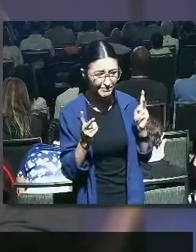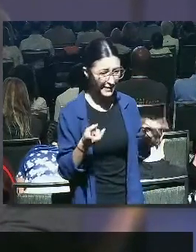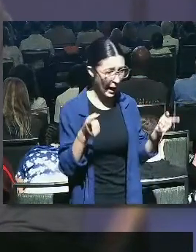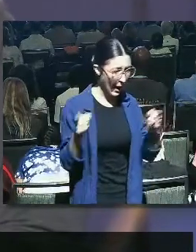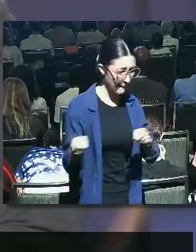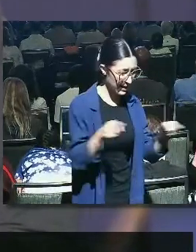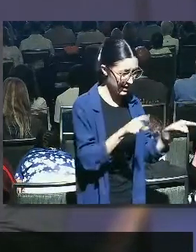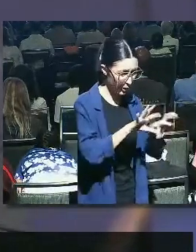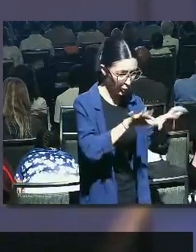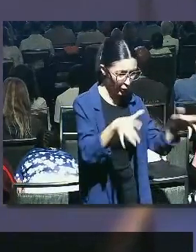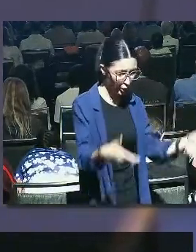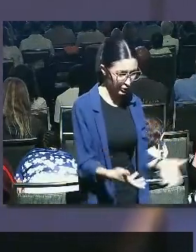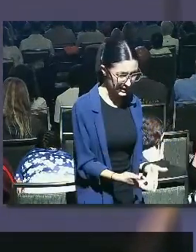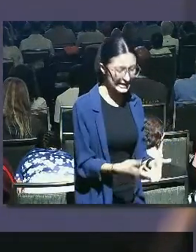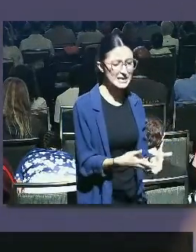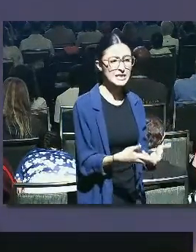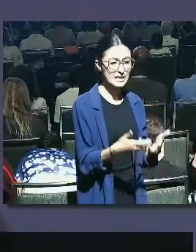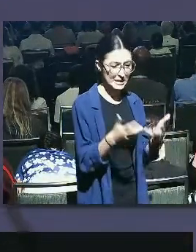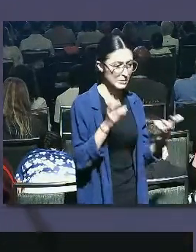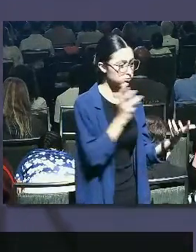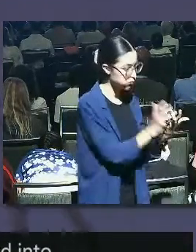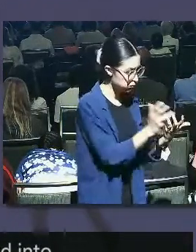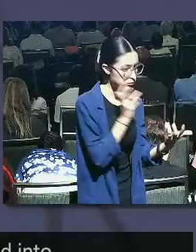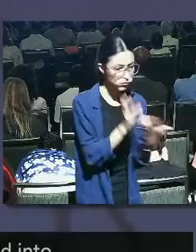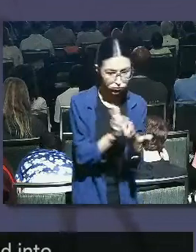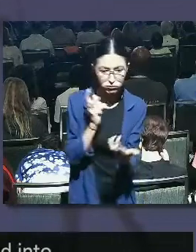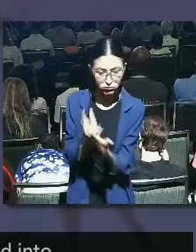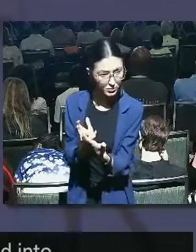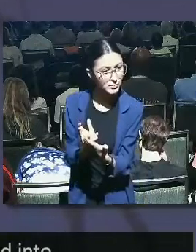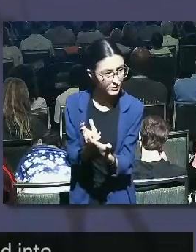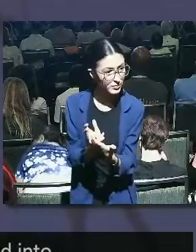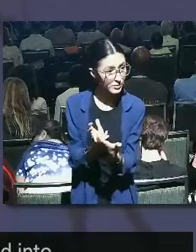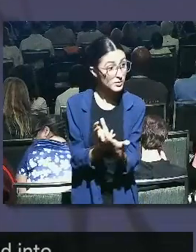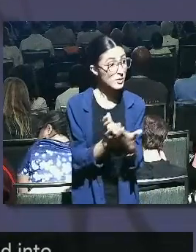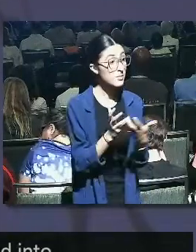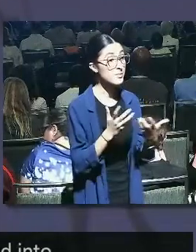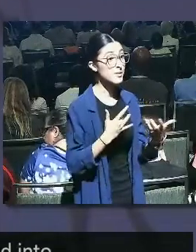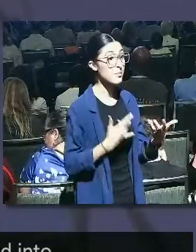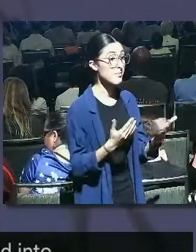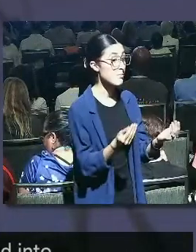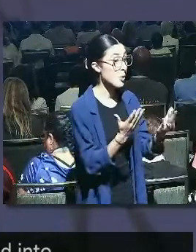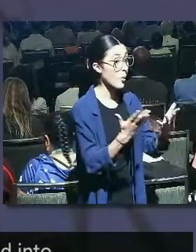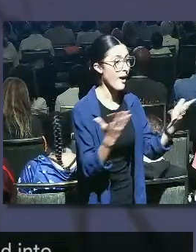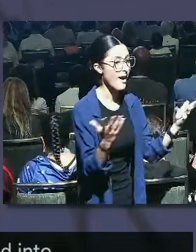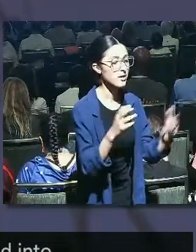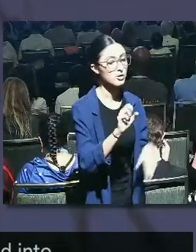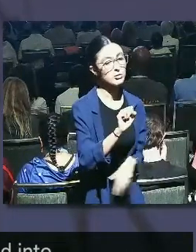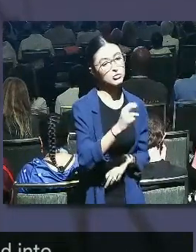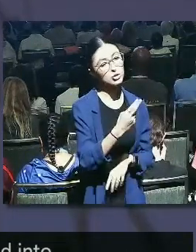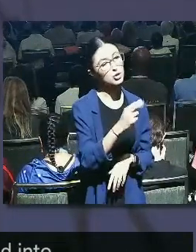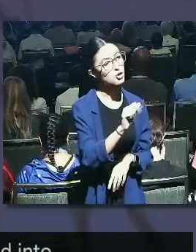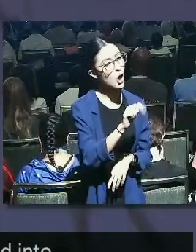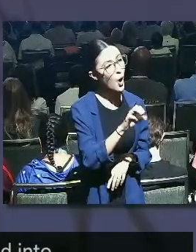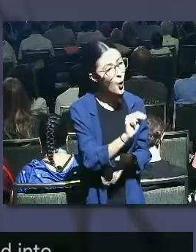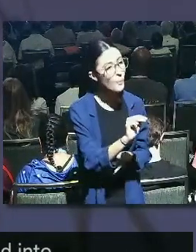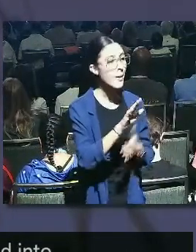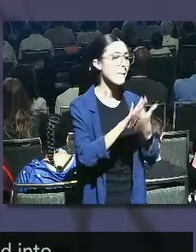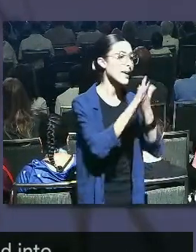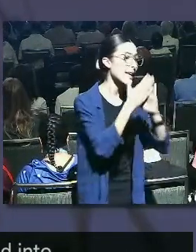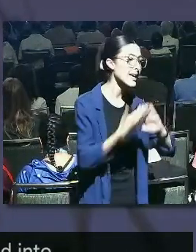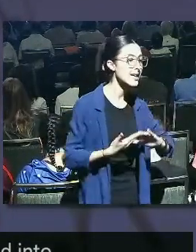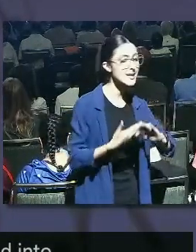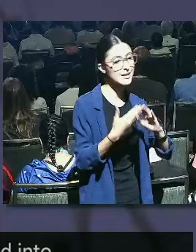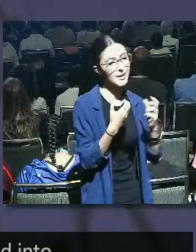to be. And into those gaps, we help to bring shalom and love and peace and